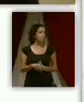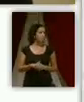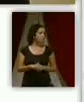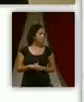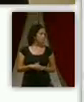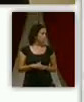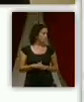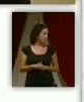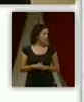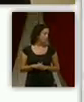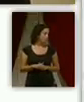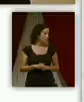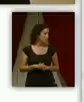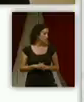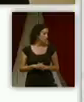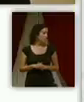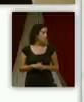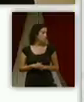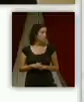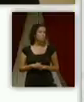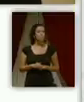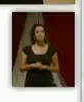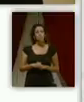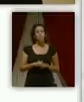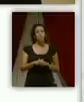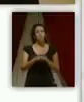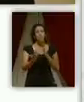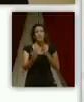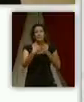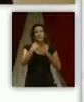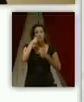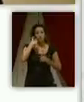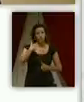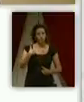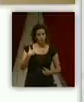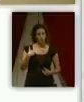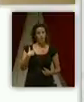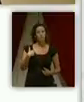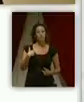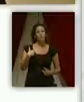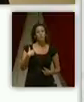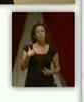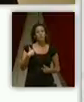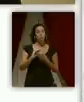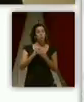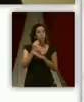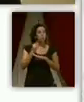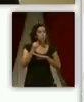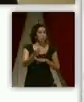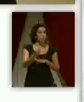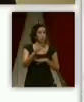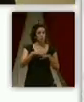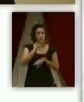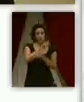What else can we assess in a mobile device? Physical interaction. The